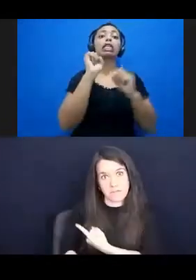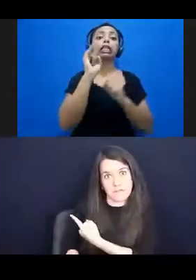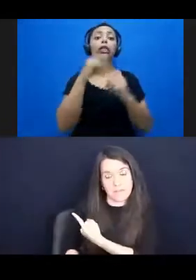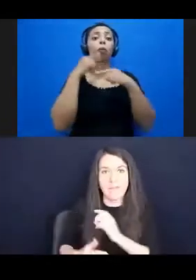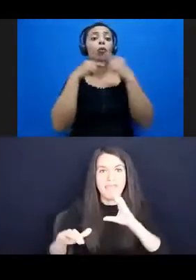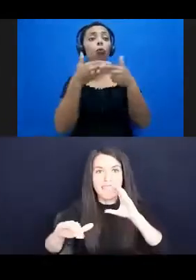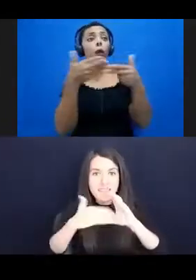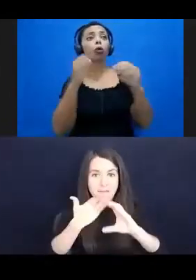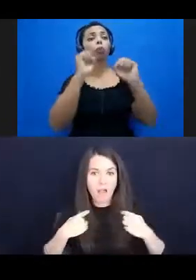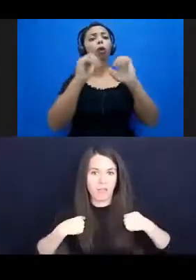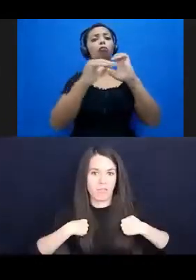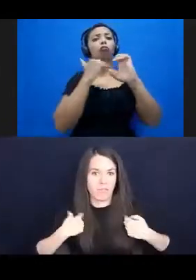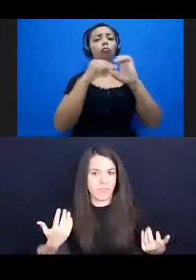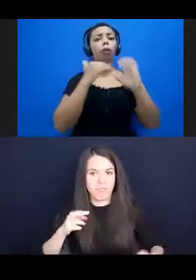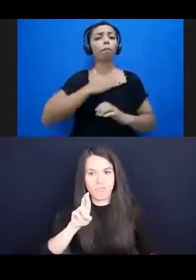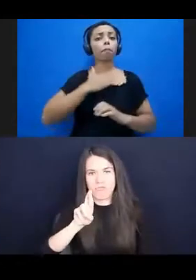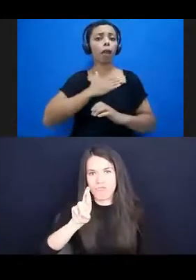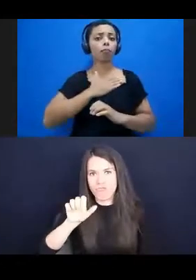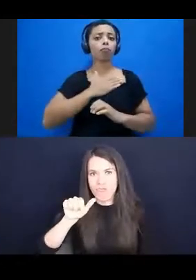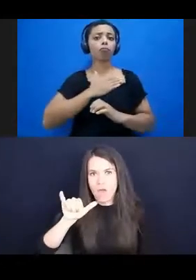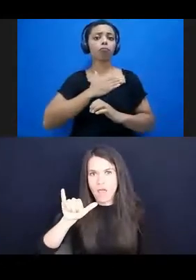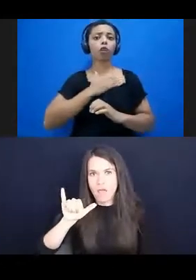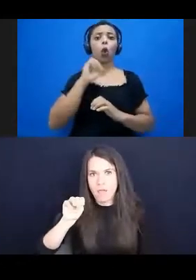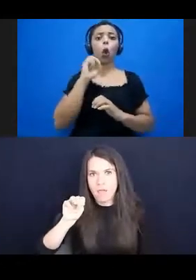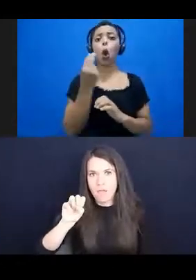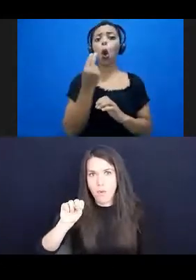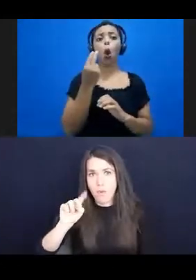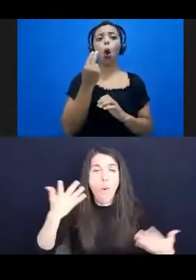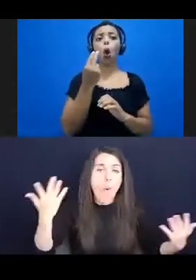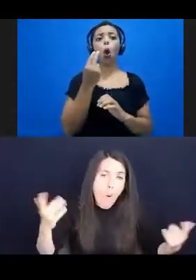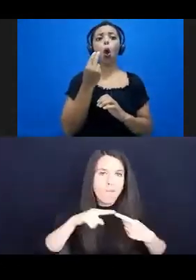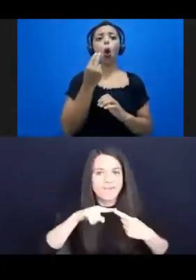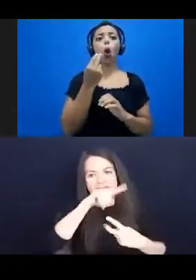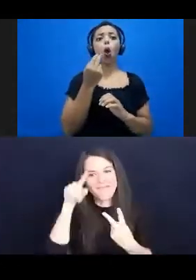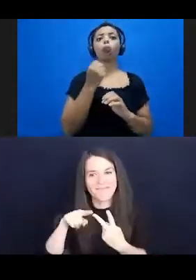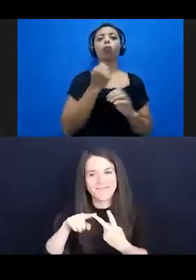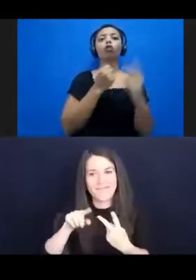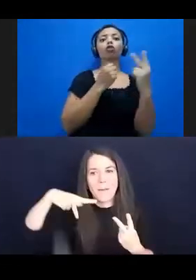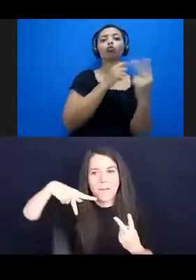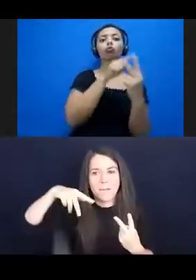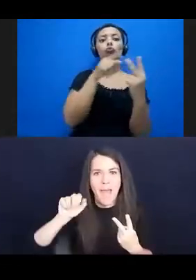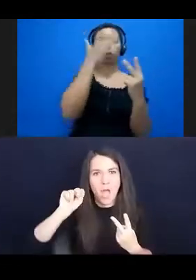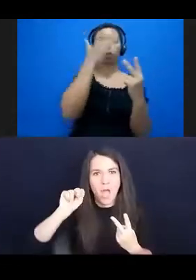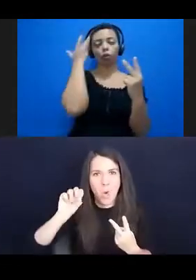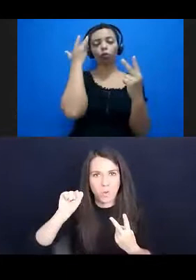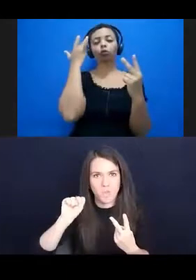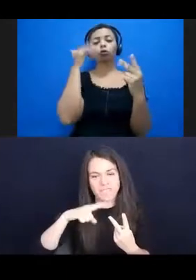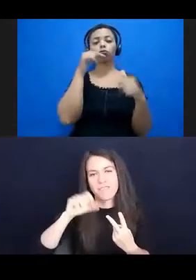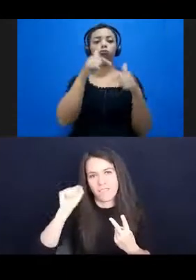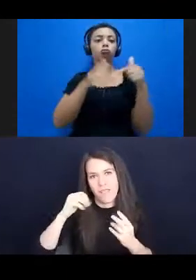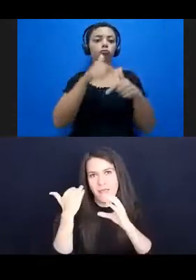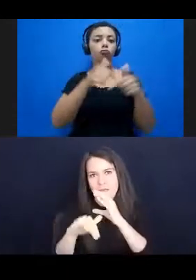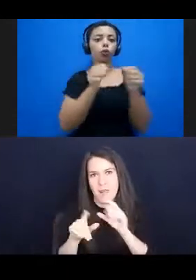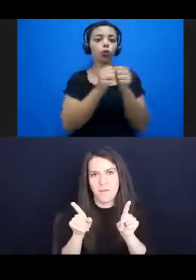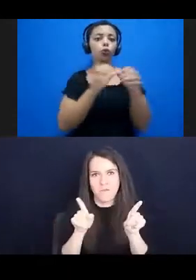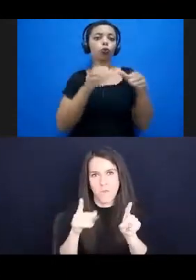myself, Raymond Holt, or to Panos Petrantonakis over at CERT. I've included our emails